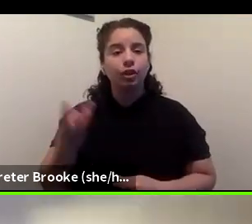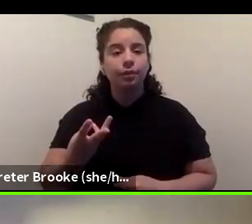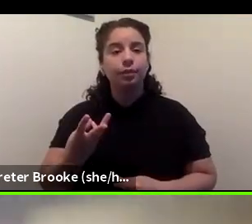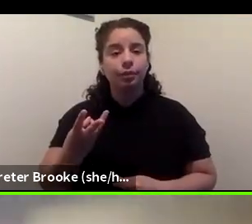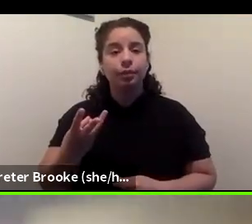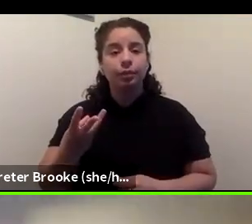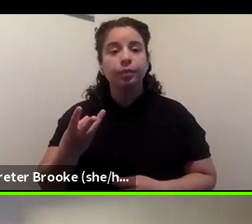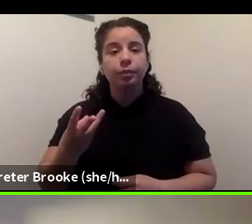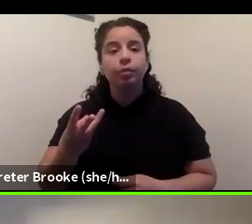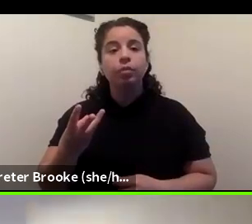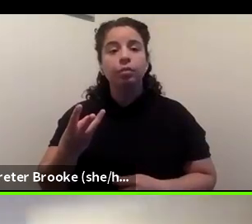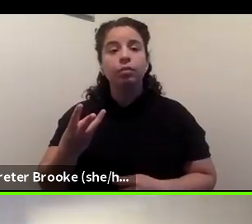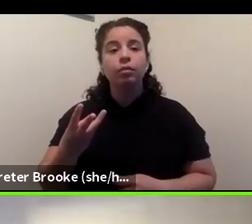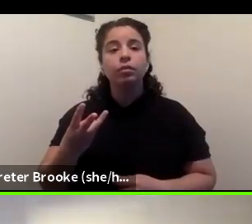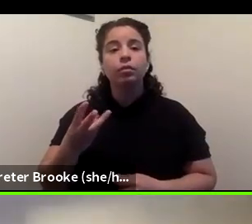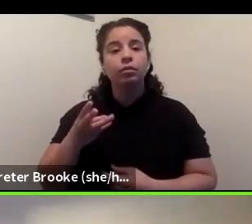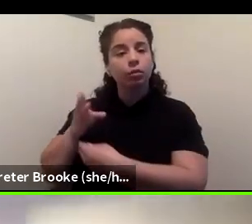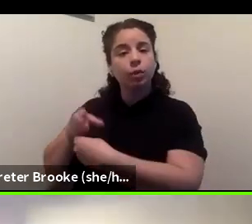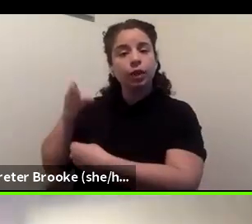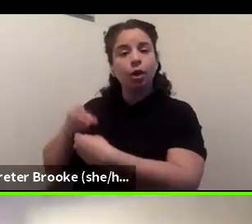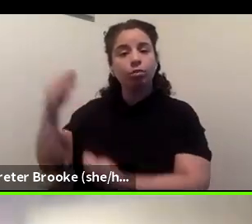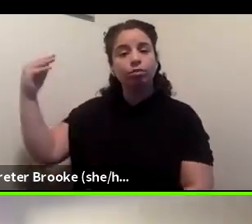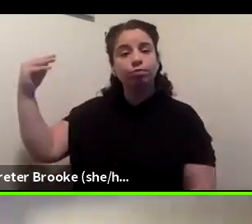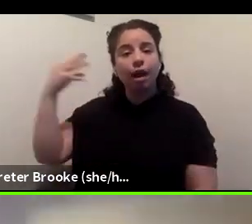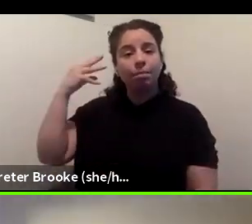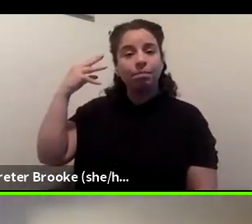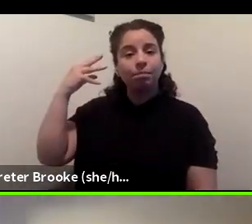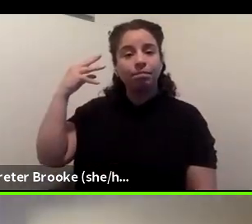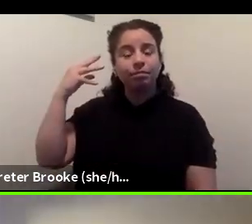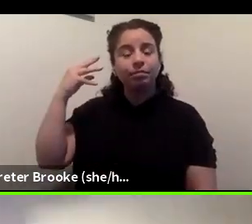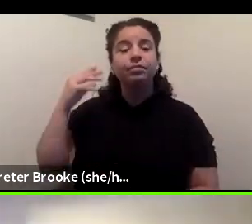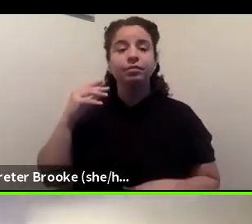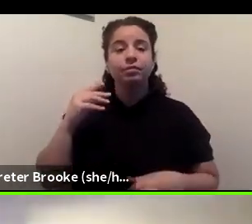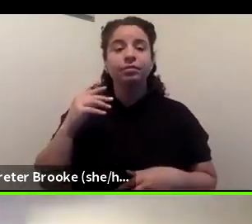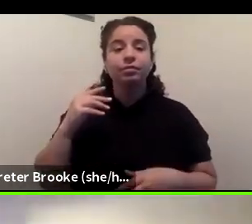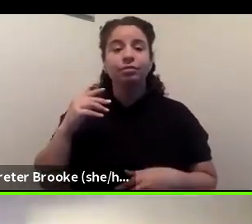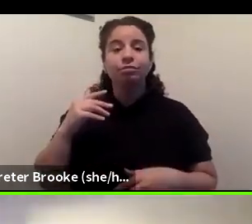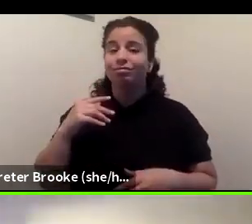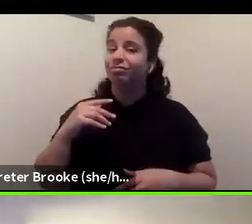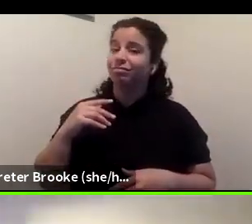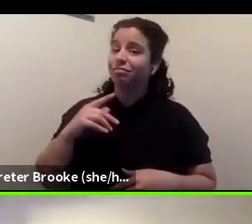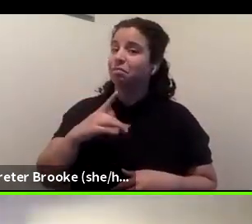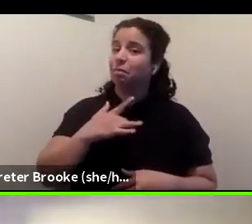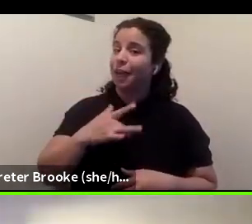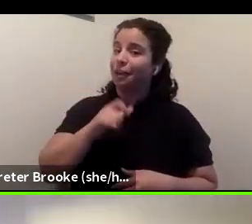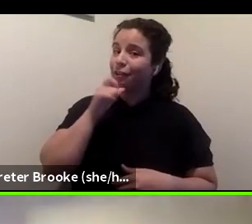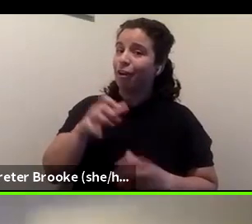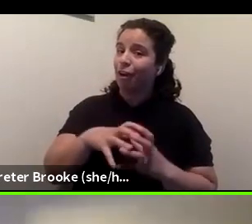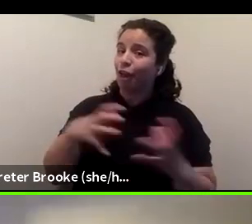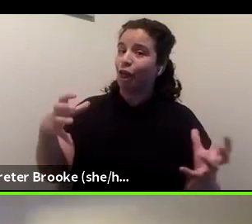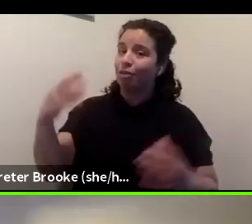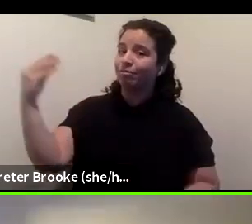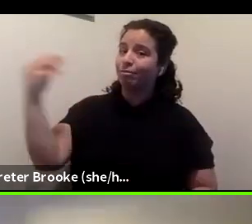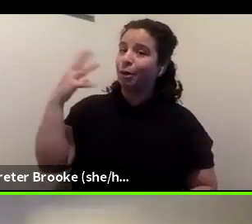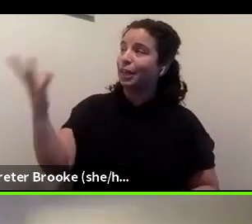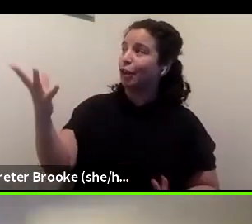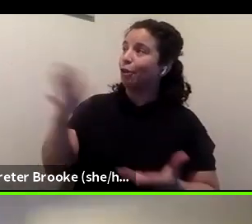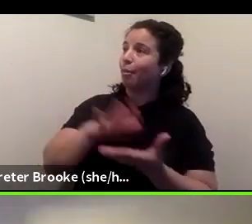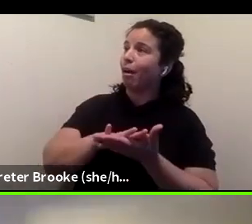where the sun is shining, which is kind of rare for us, but I'm